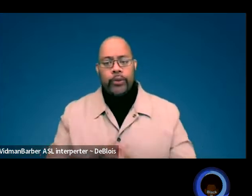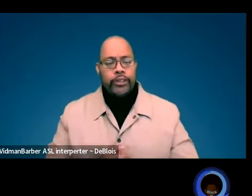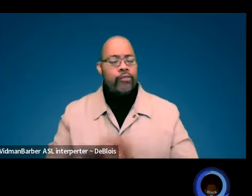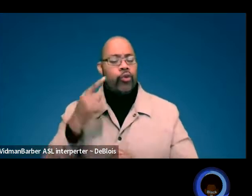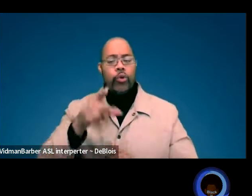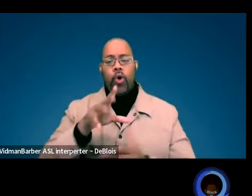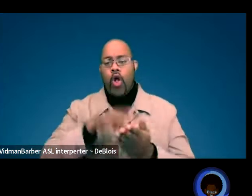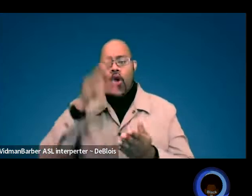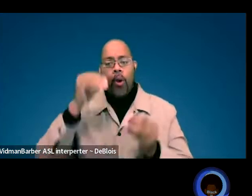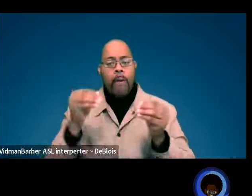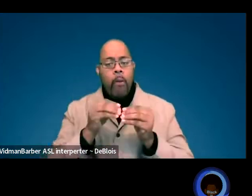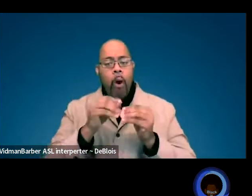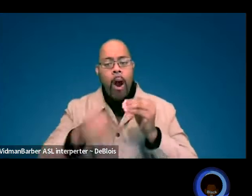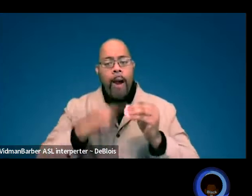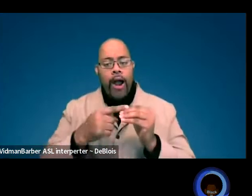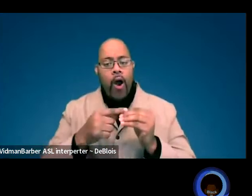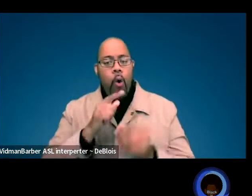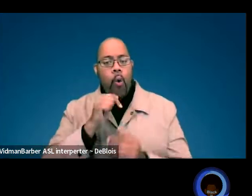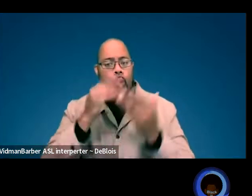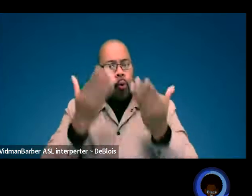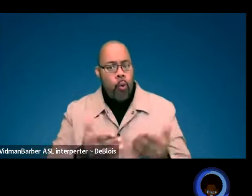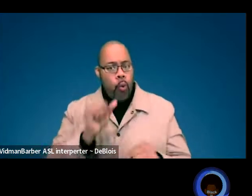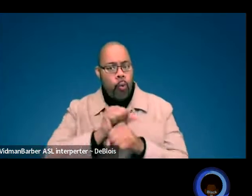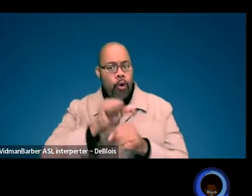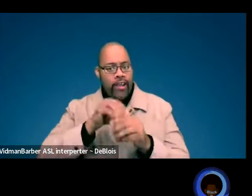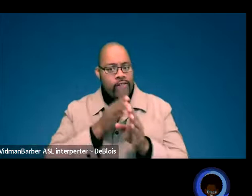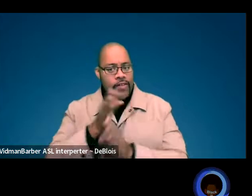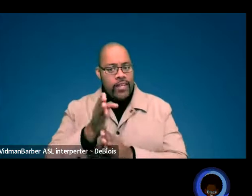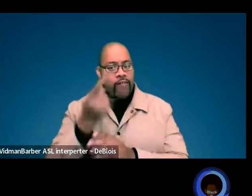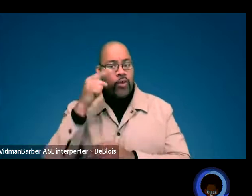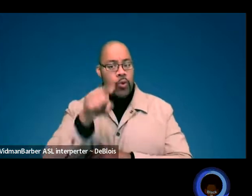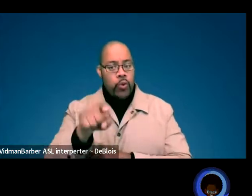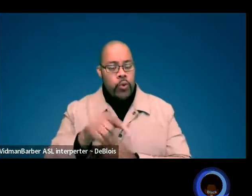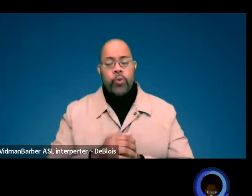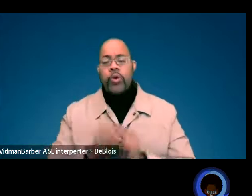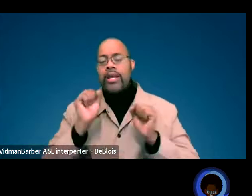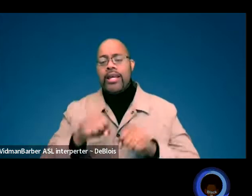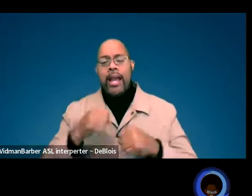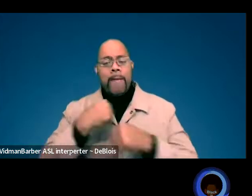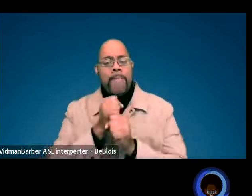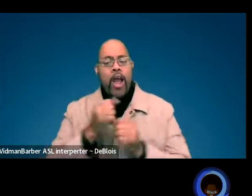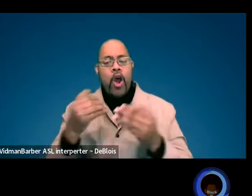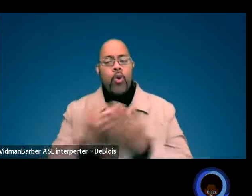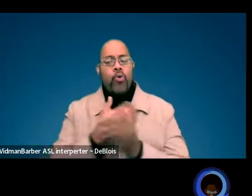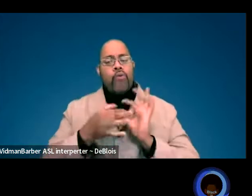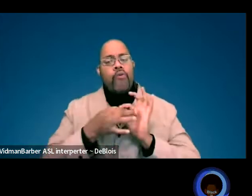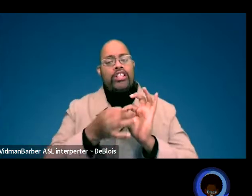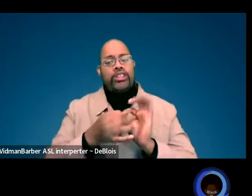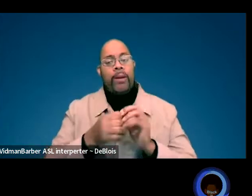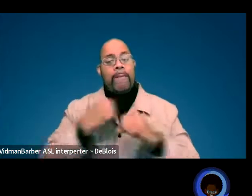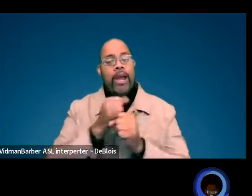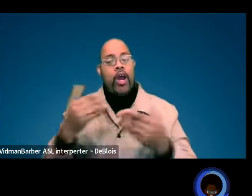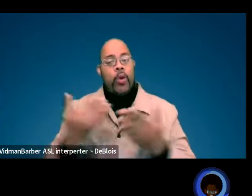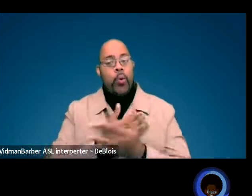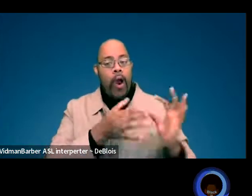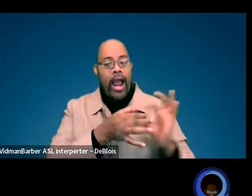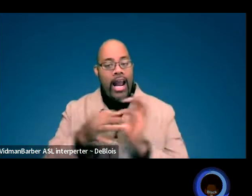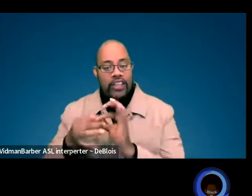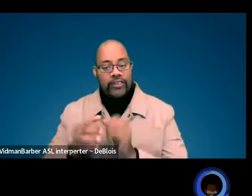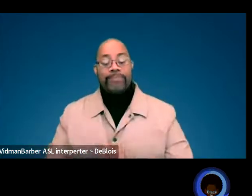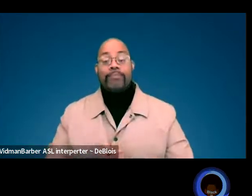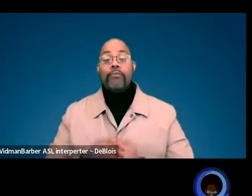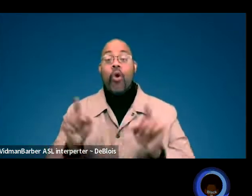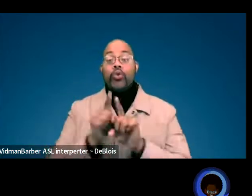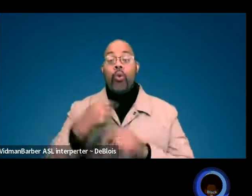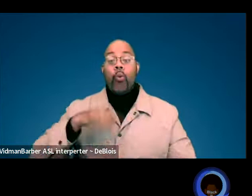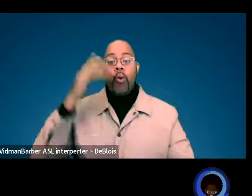to learn more about who is working in the field, and for you to just create some new relationships and make new connections. And so we're